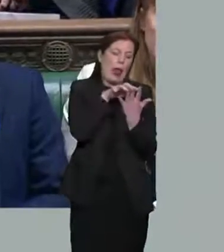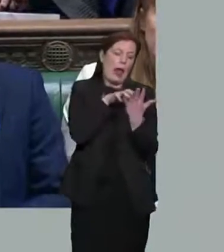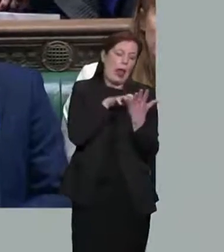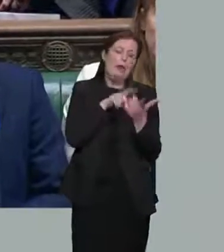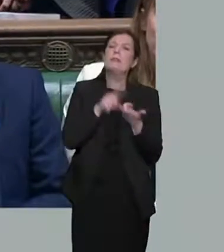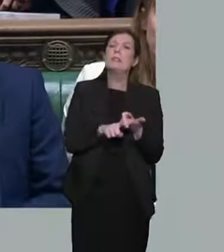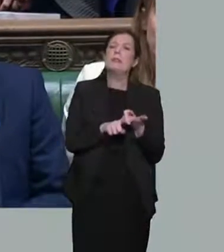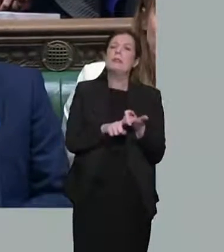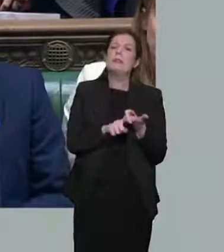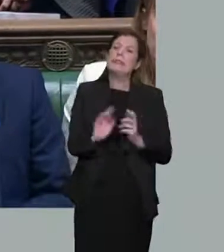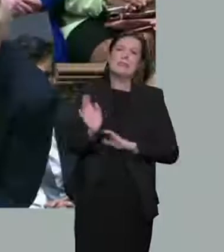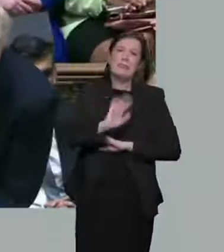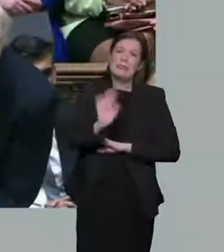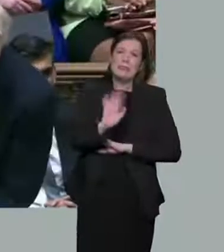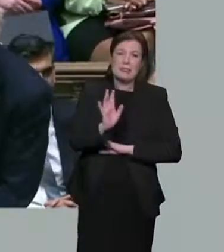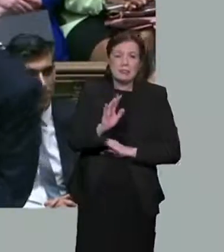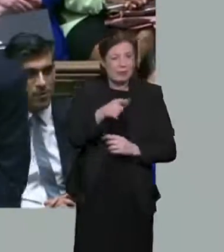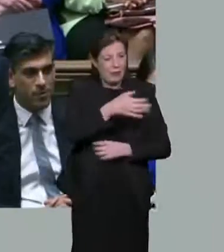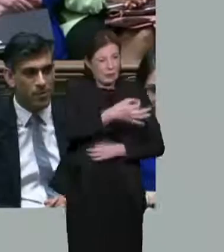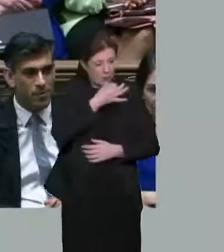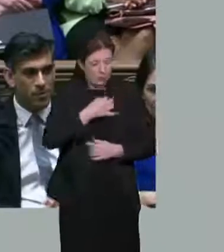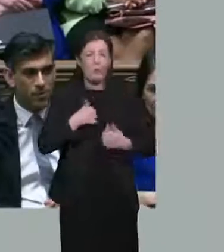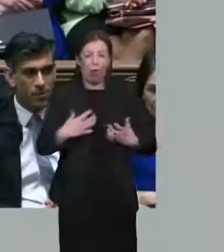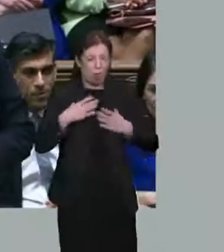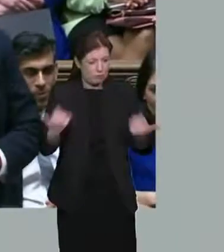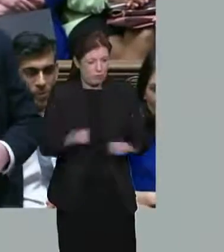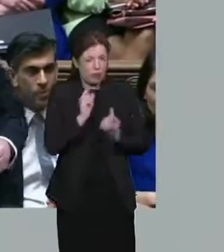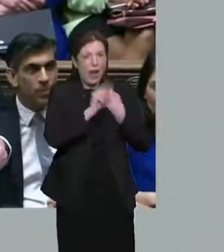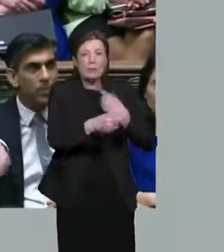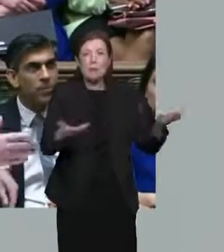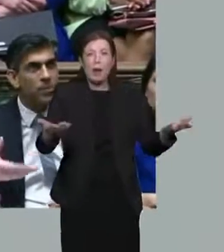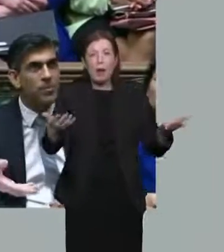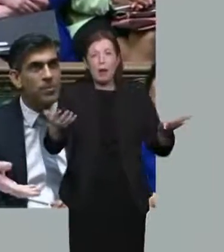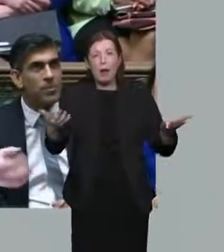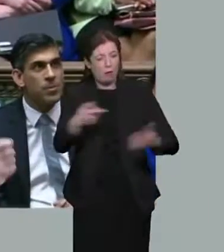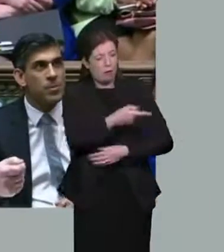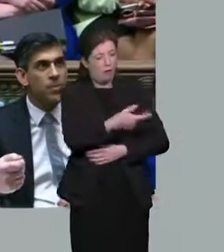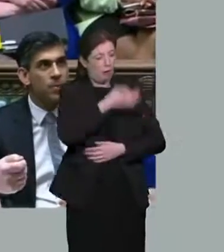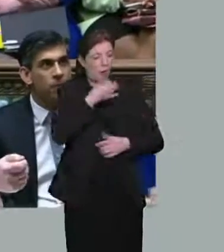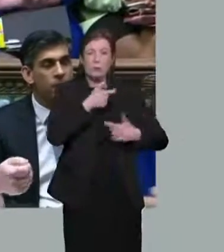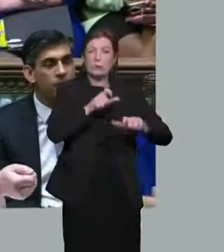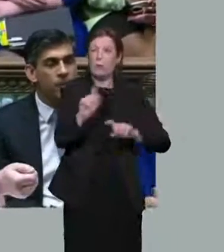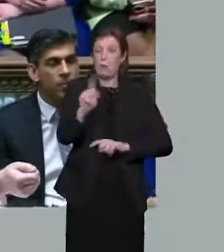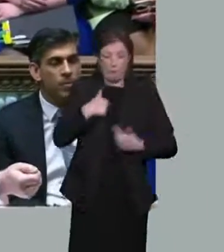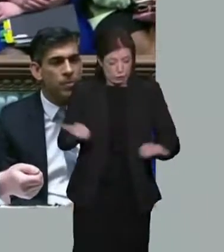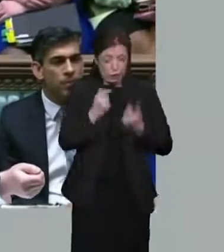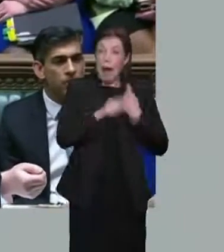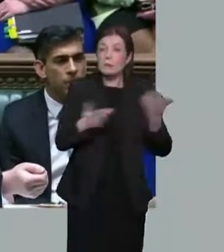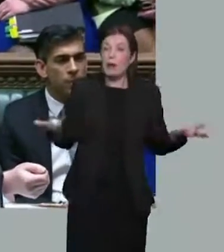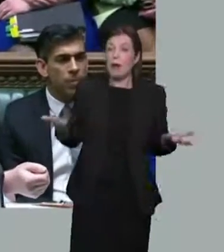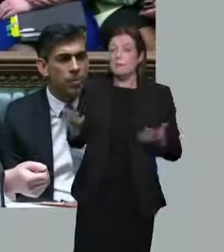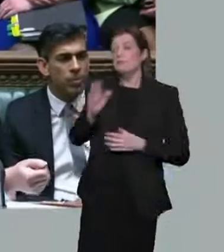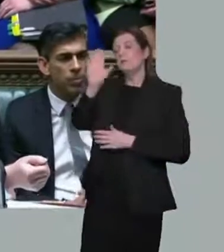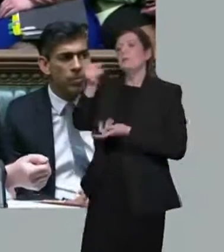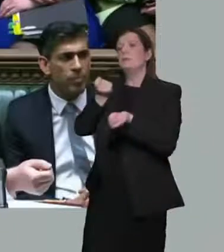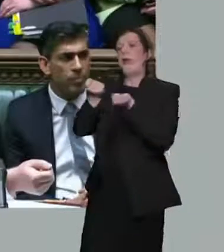Because I've just answered the question, and the point at issue The point at issue, Mr.